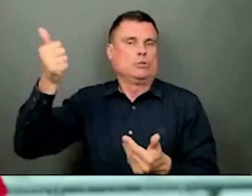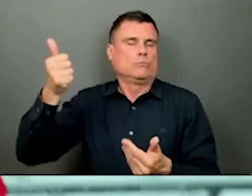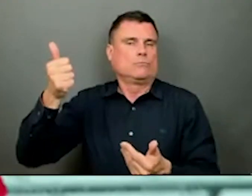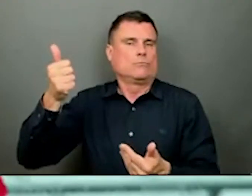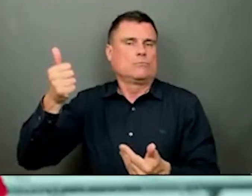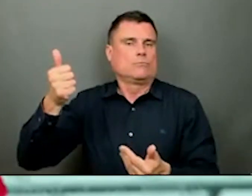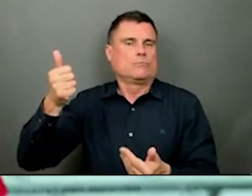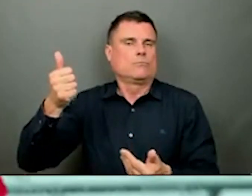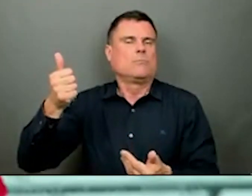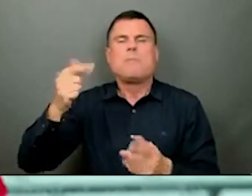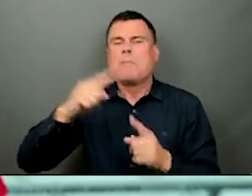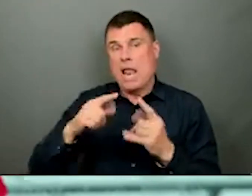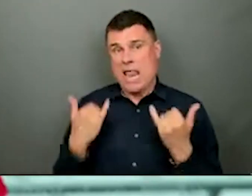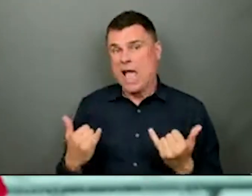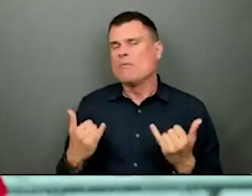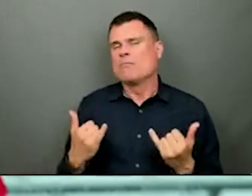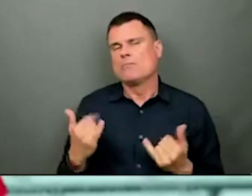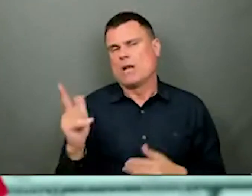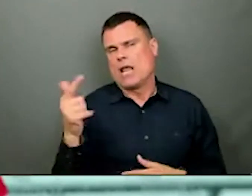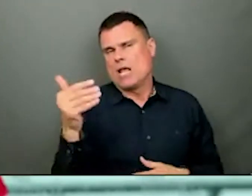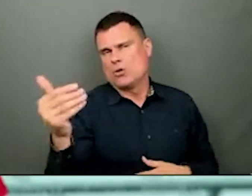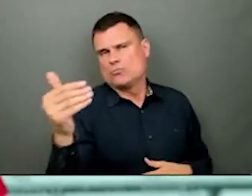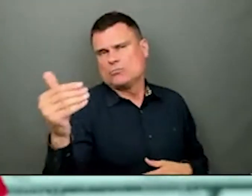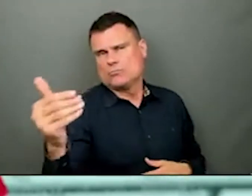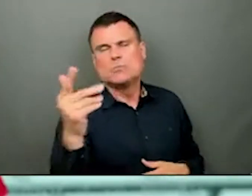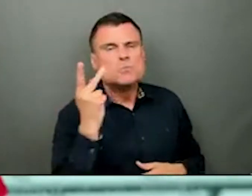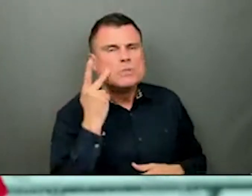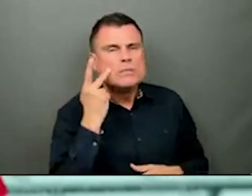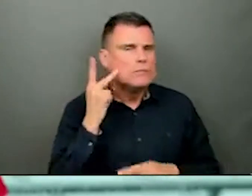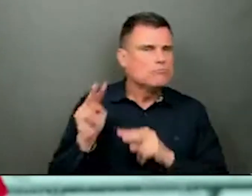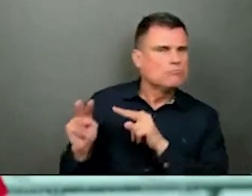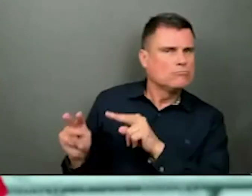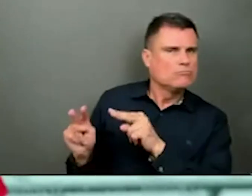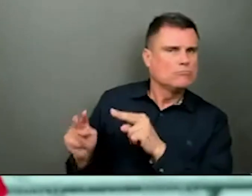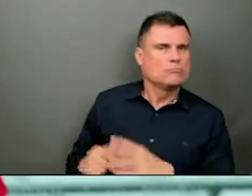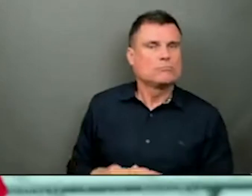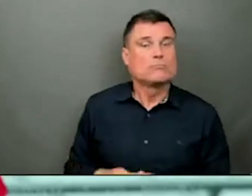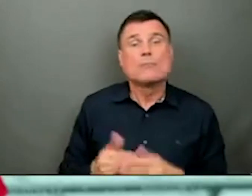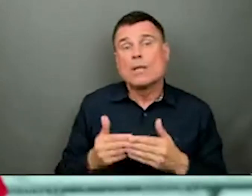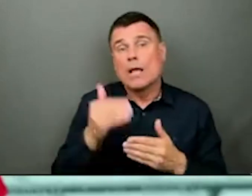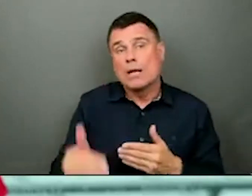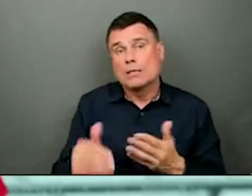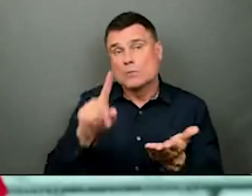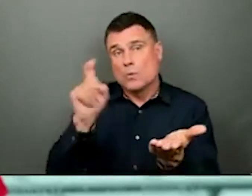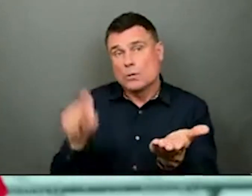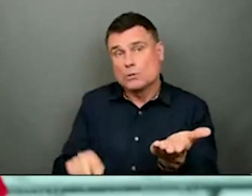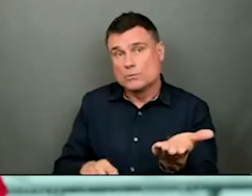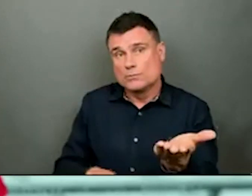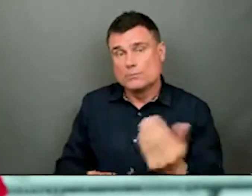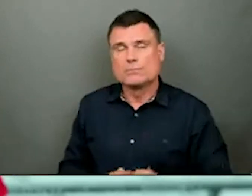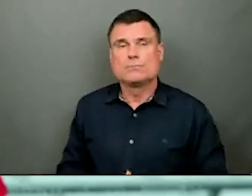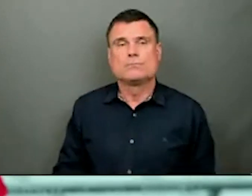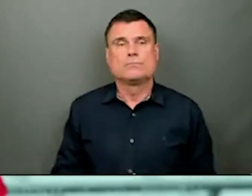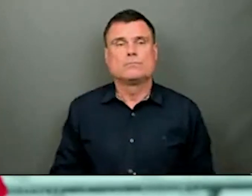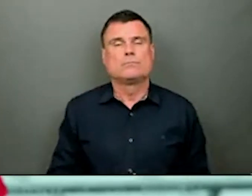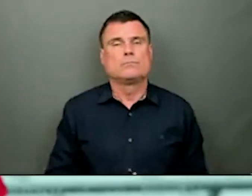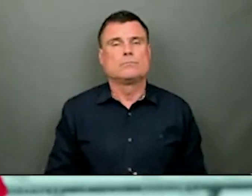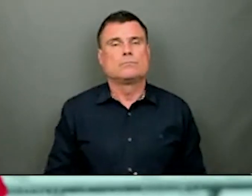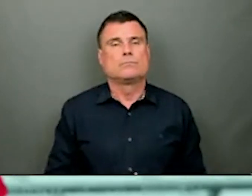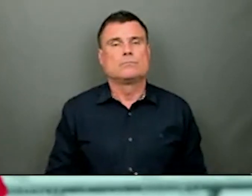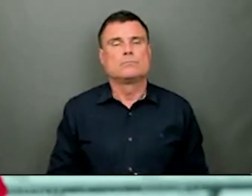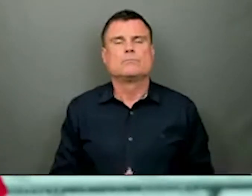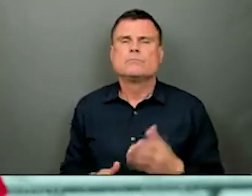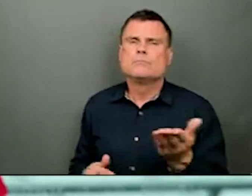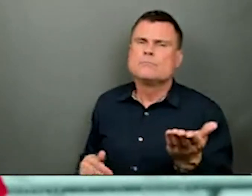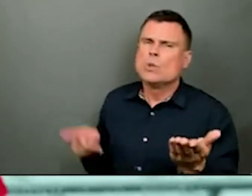I was just wondering if you could put some context around the number of people that are registered. The press release today said 2.1 million British Columbians